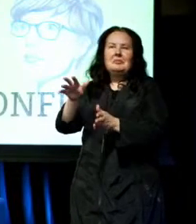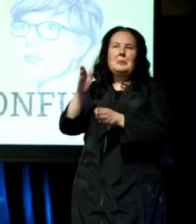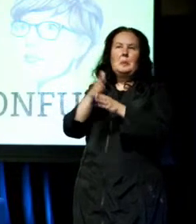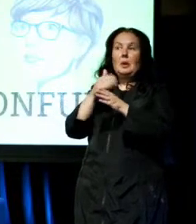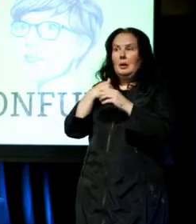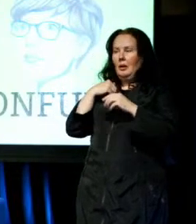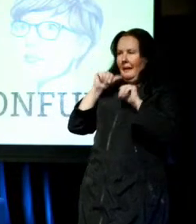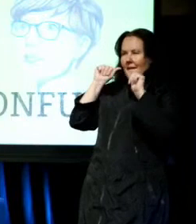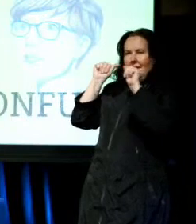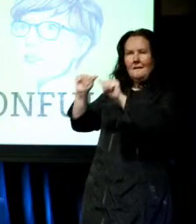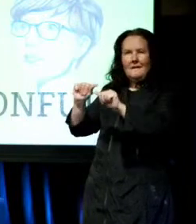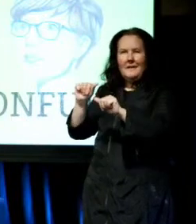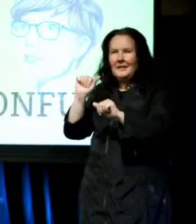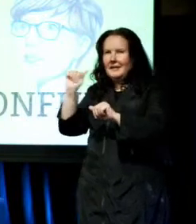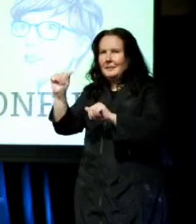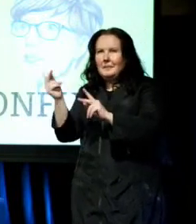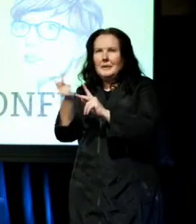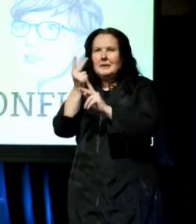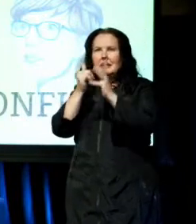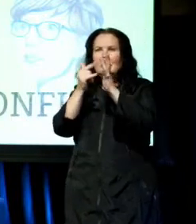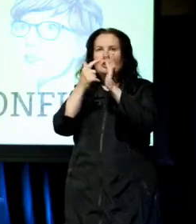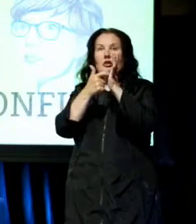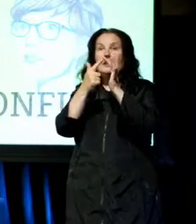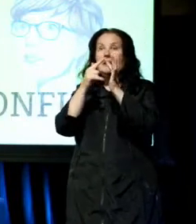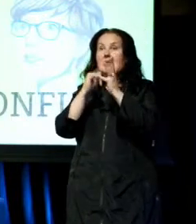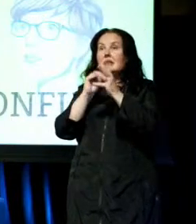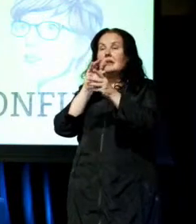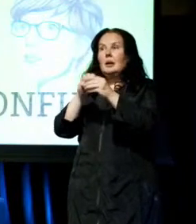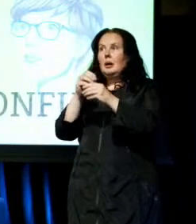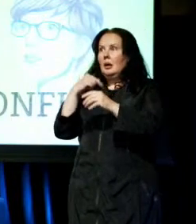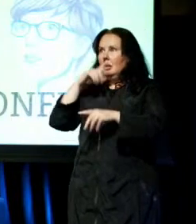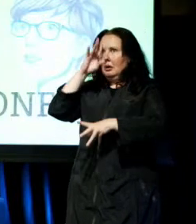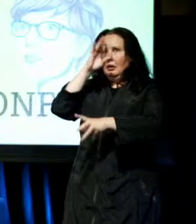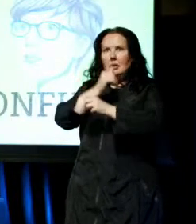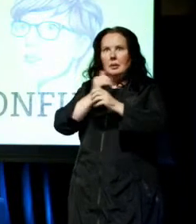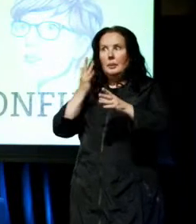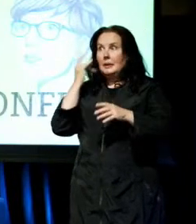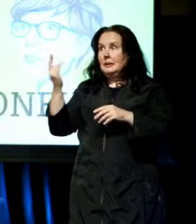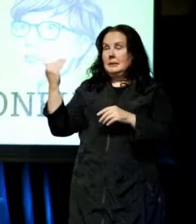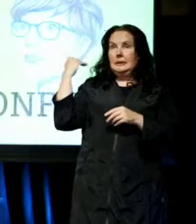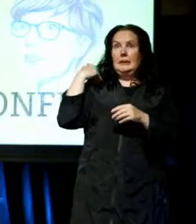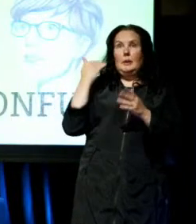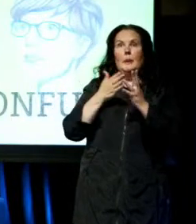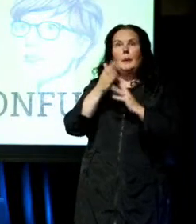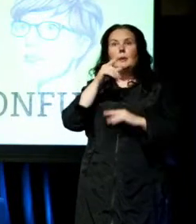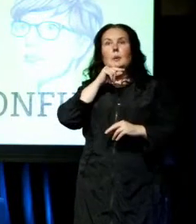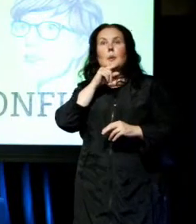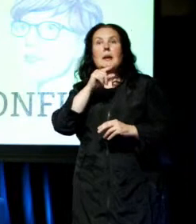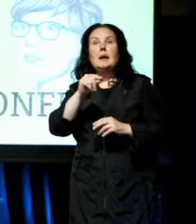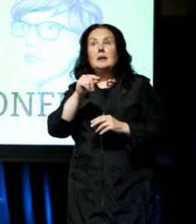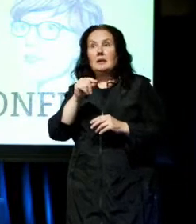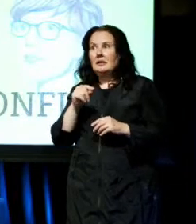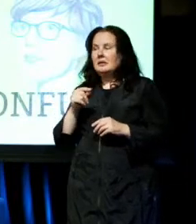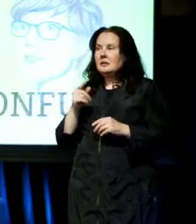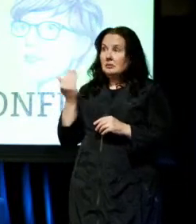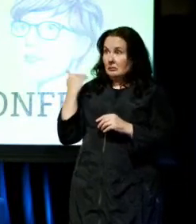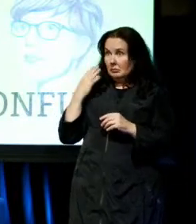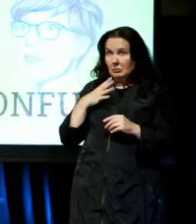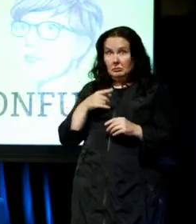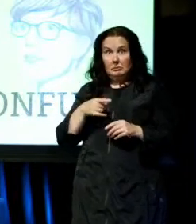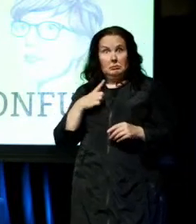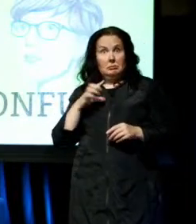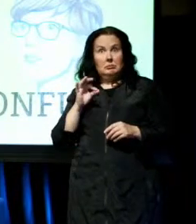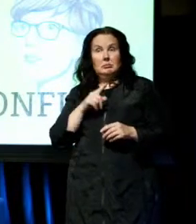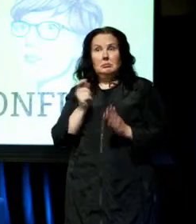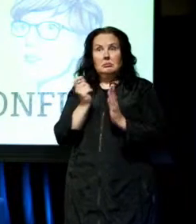And I couldn't quite believe it when they reached out through Twitter to say, did I want to come up with an idea for a sketch